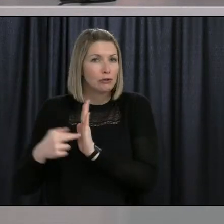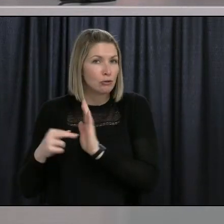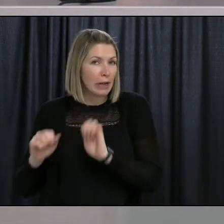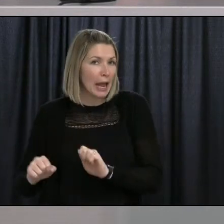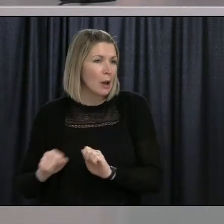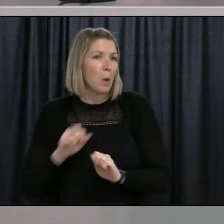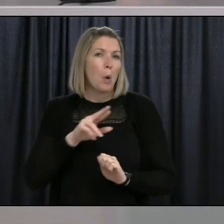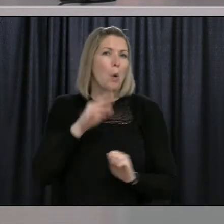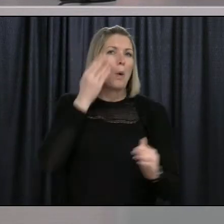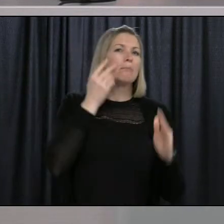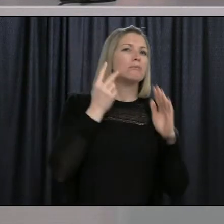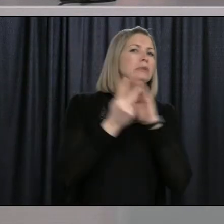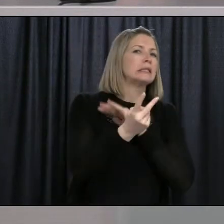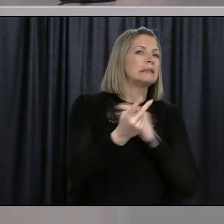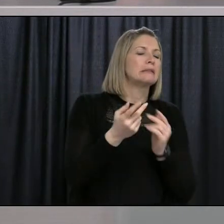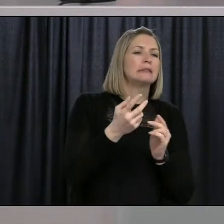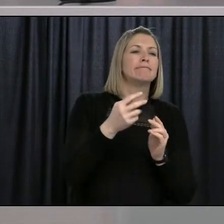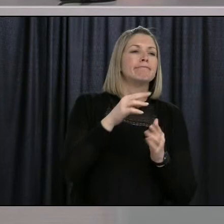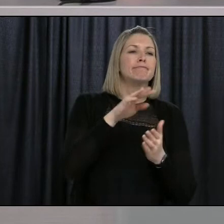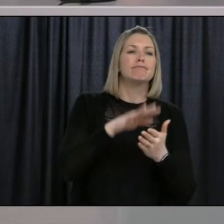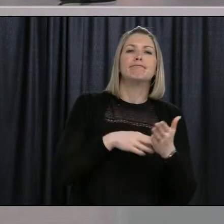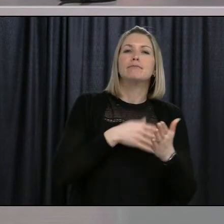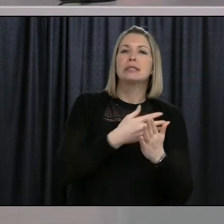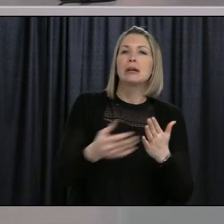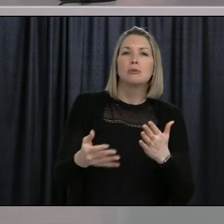of 70 and above?